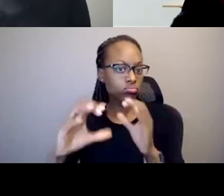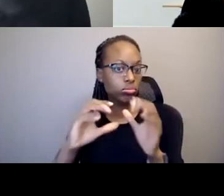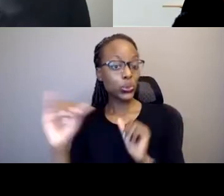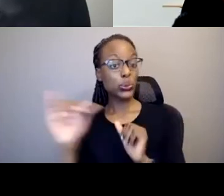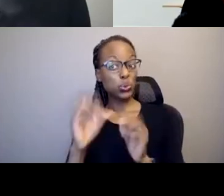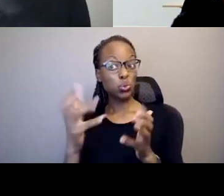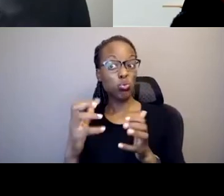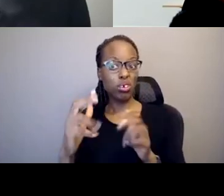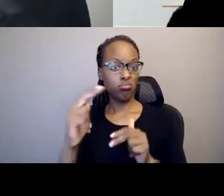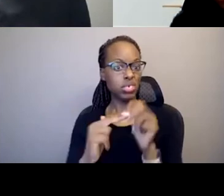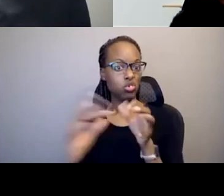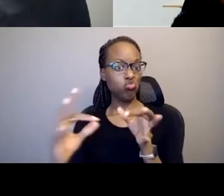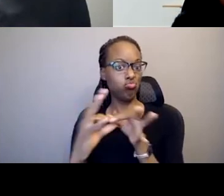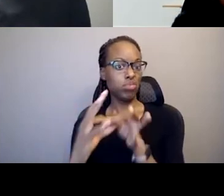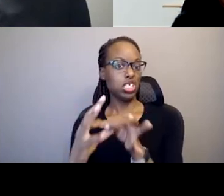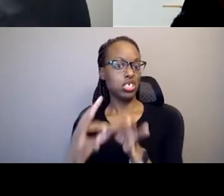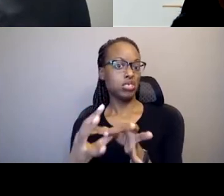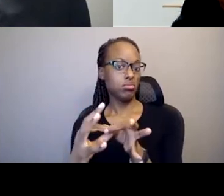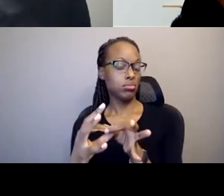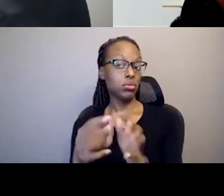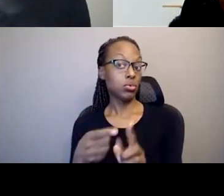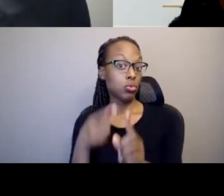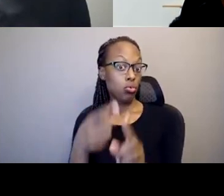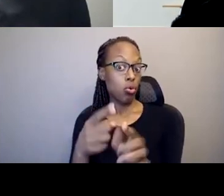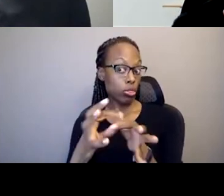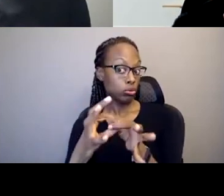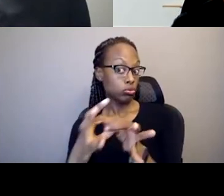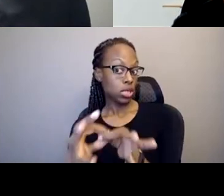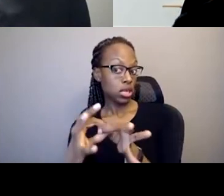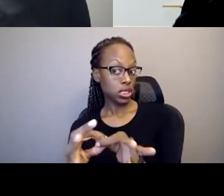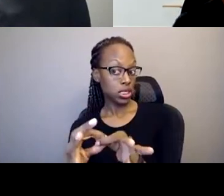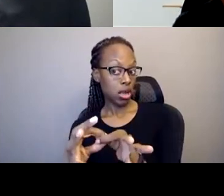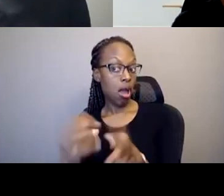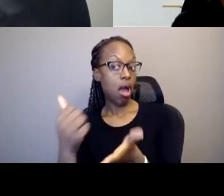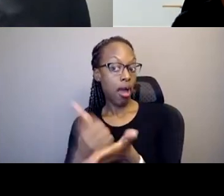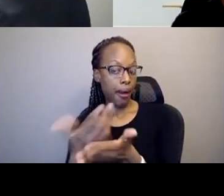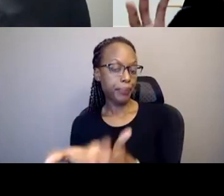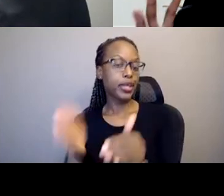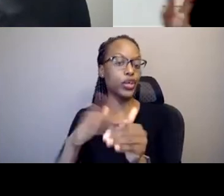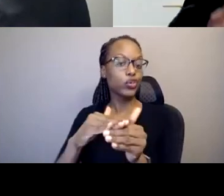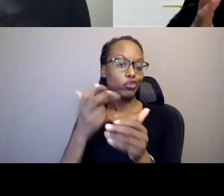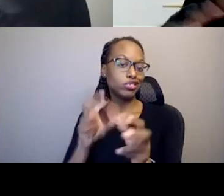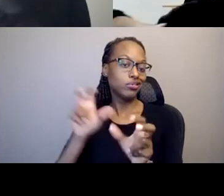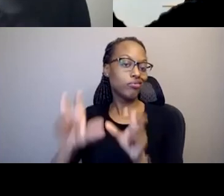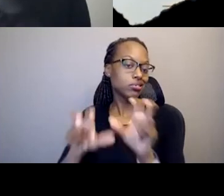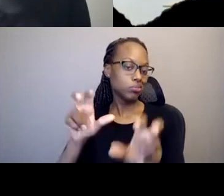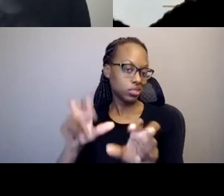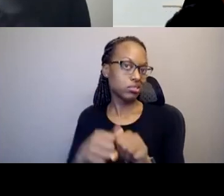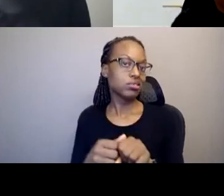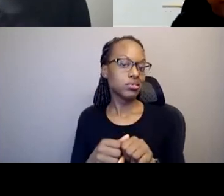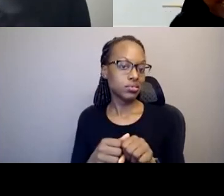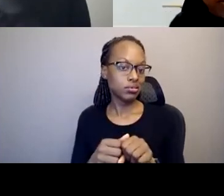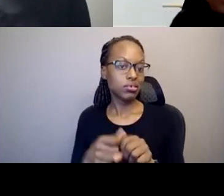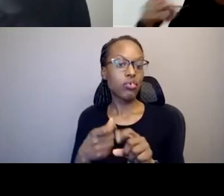that over time, at least our hope is that that will lead to the increased investments that we all want to see, sort of from individual